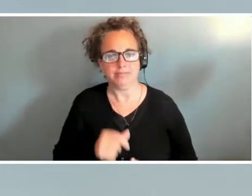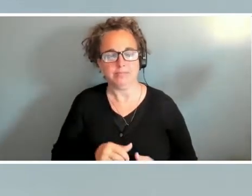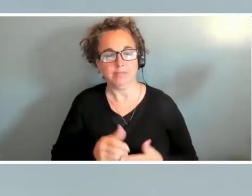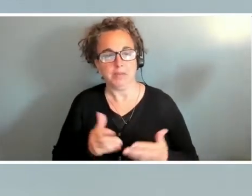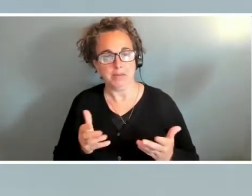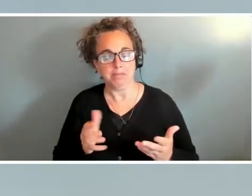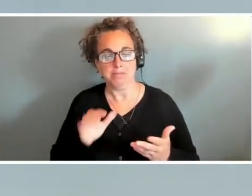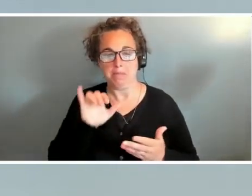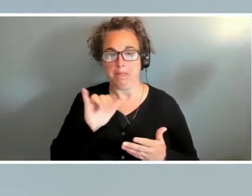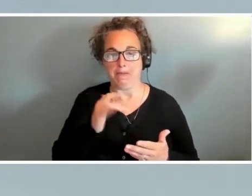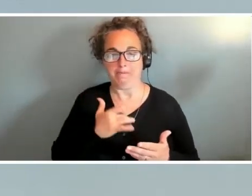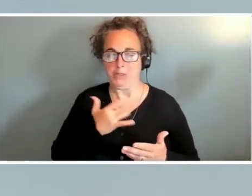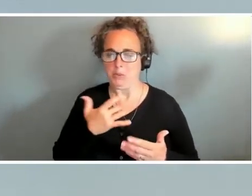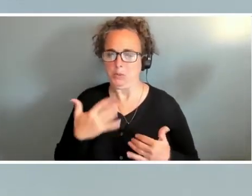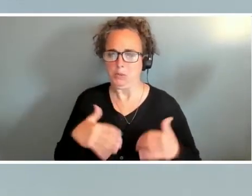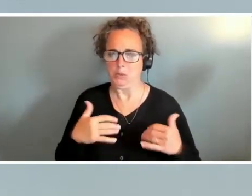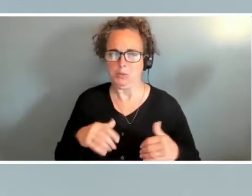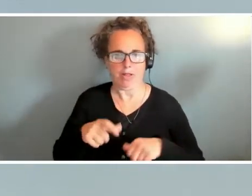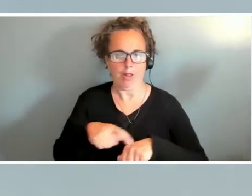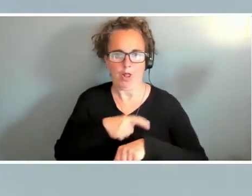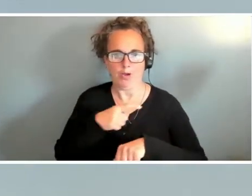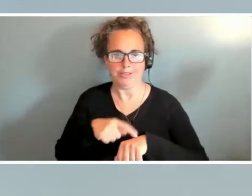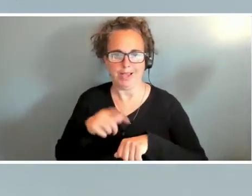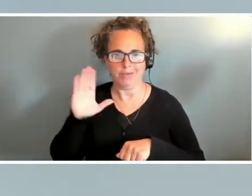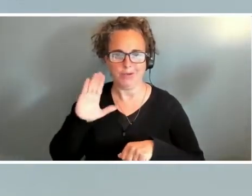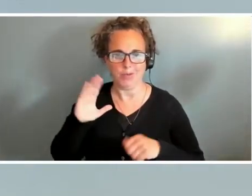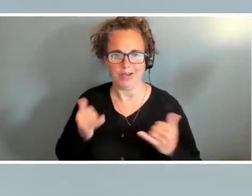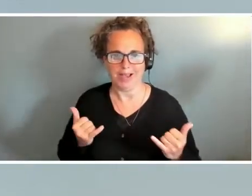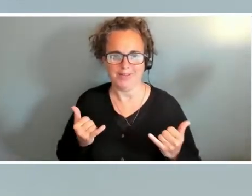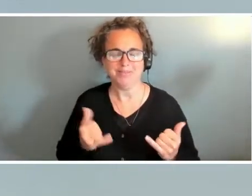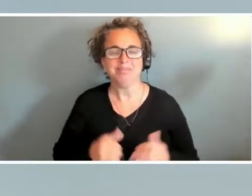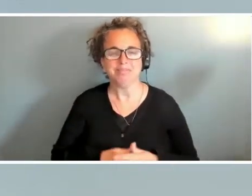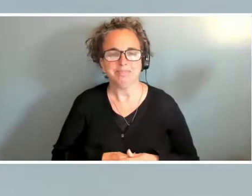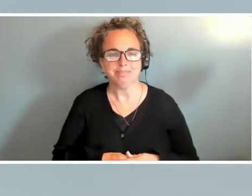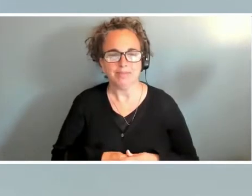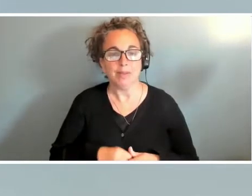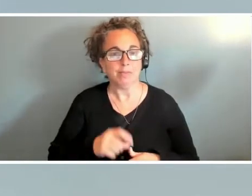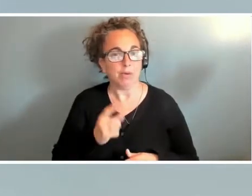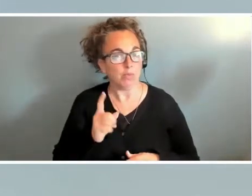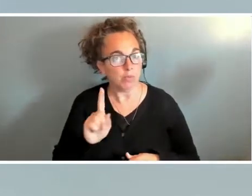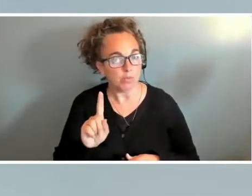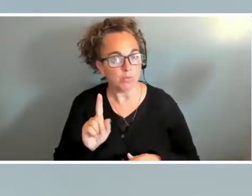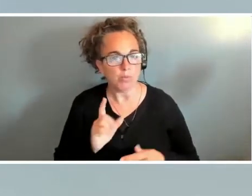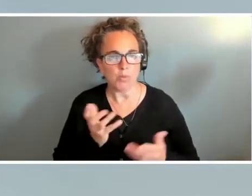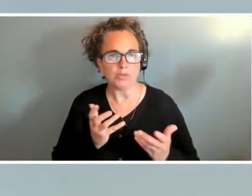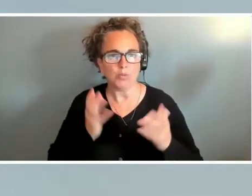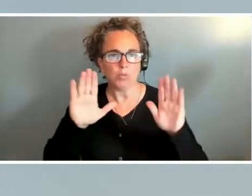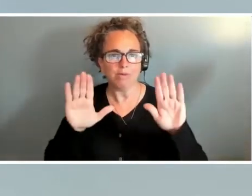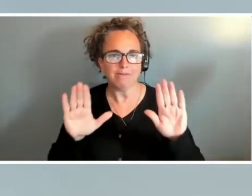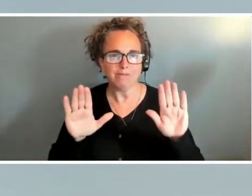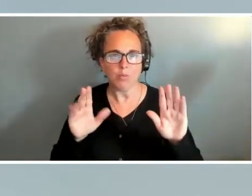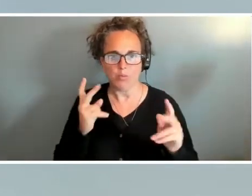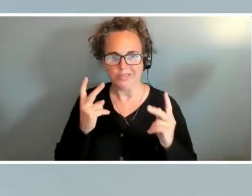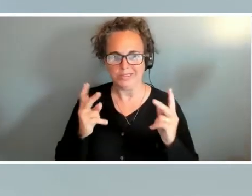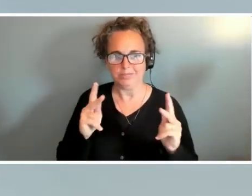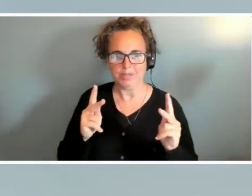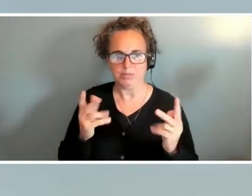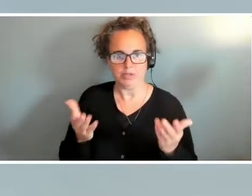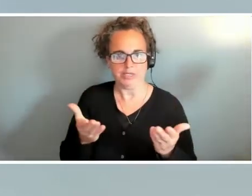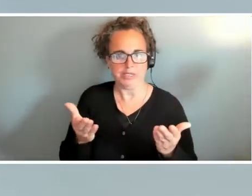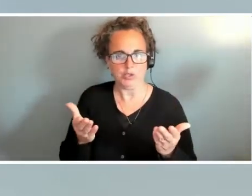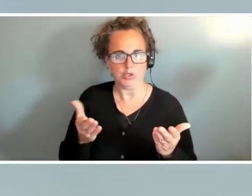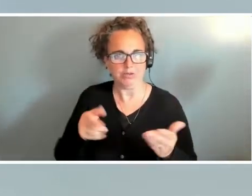That feels a long time ago now. But what's wonderful is to see people even on this call, on